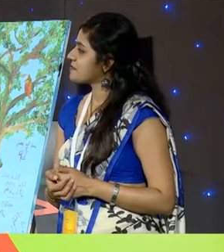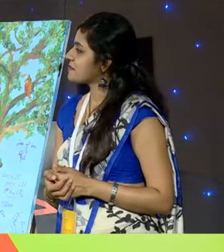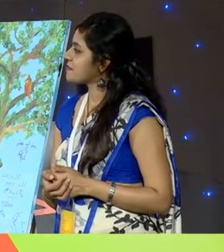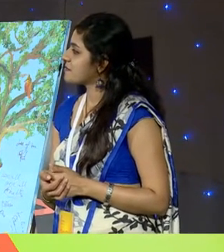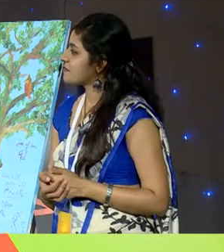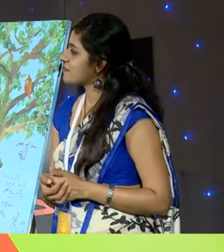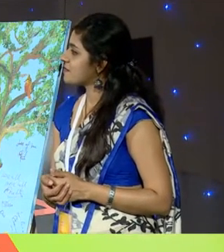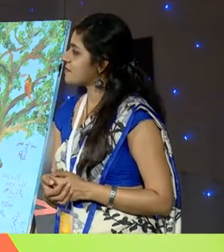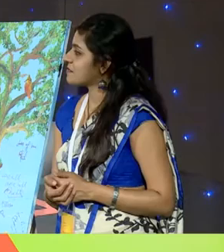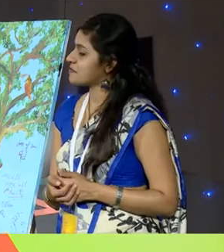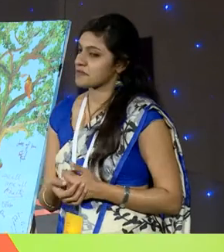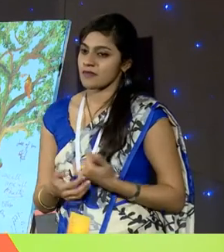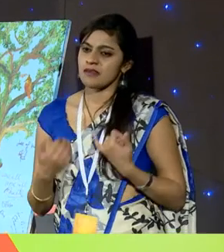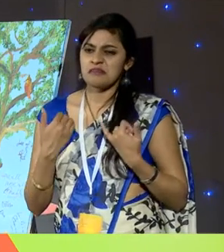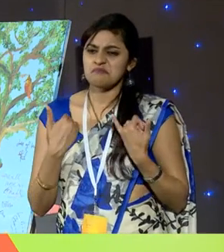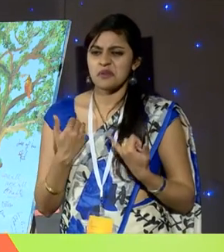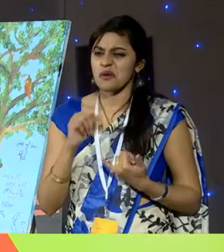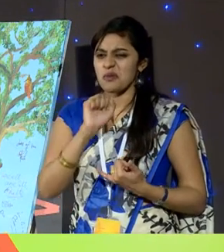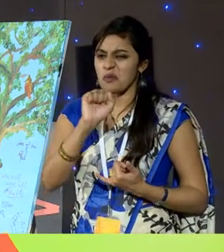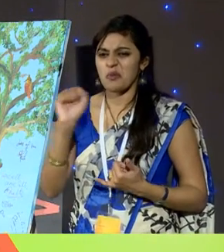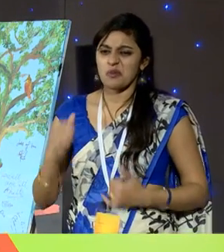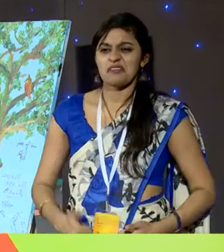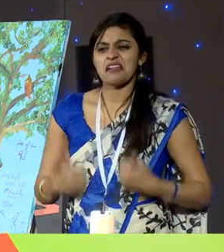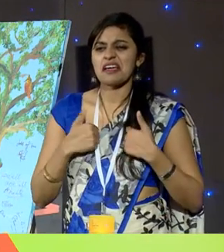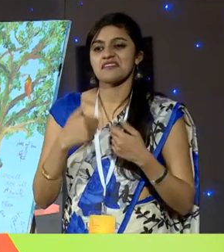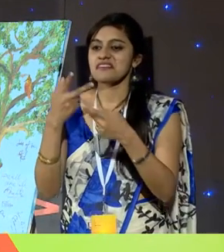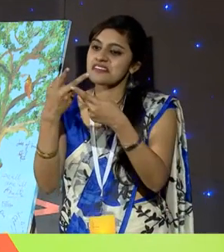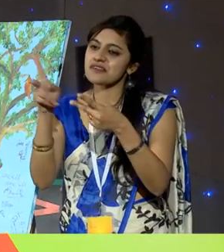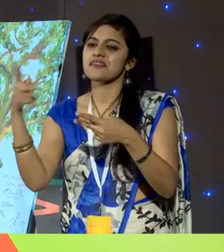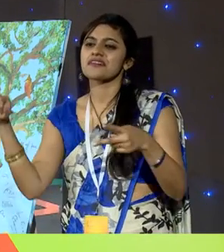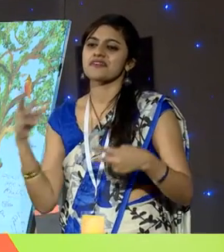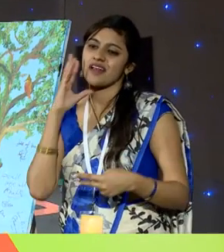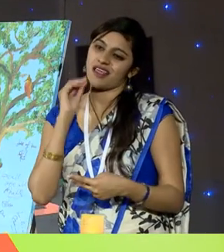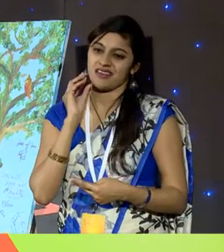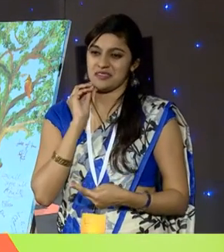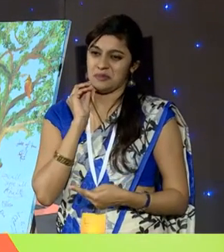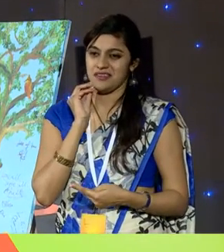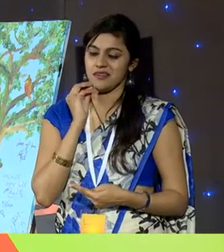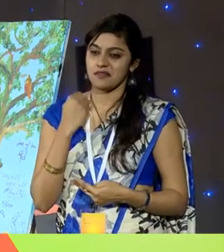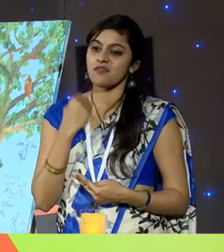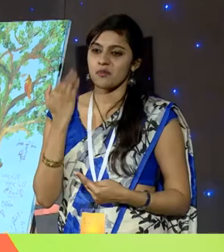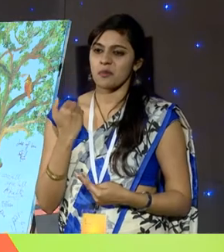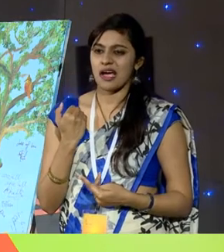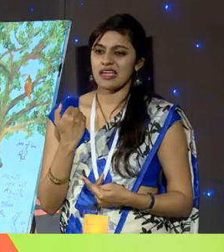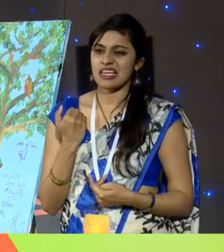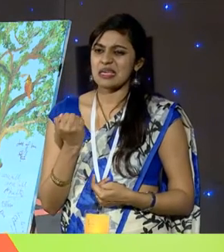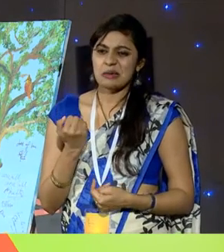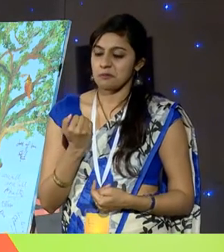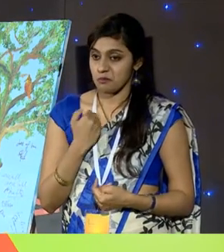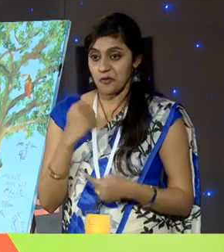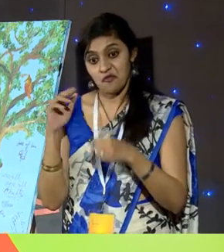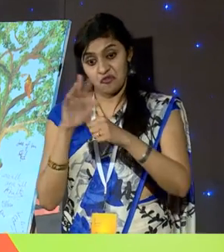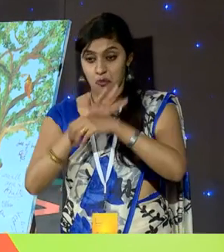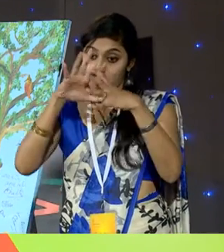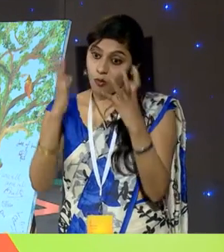doesn't cover the 360 degree idea. I mean, educated people, even engineers, can think of a 360